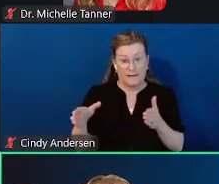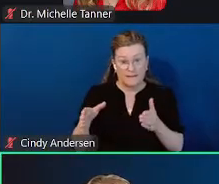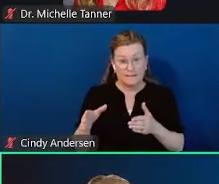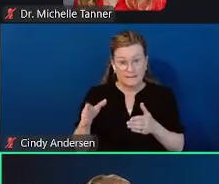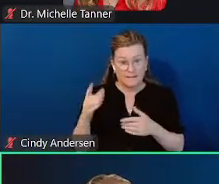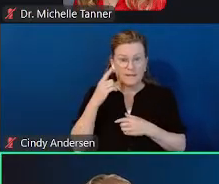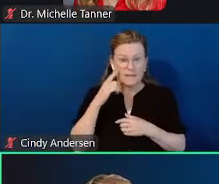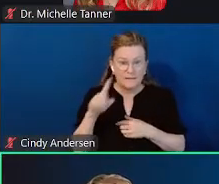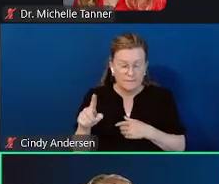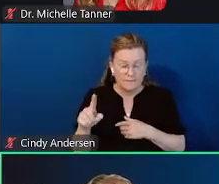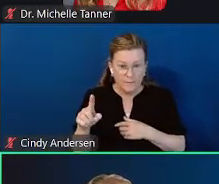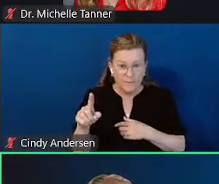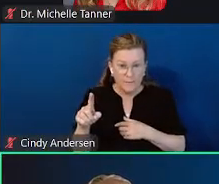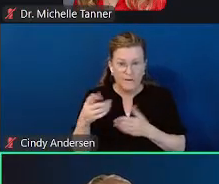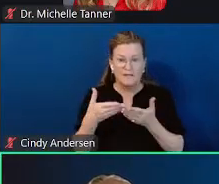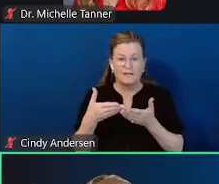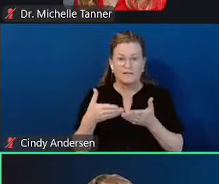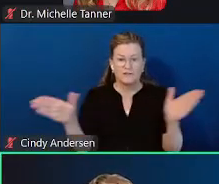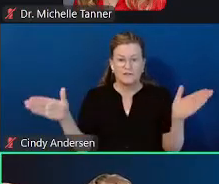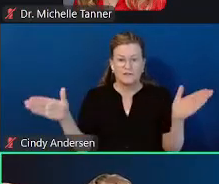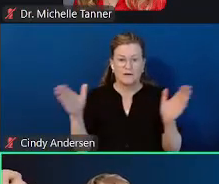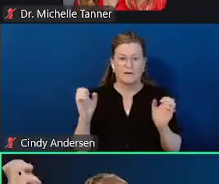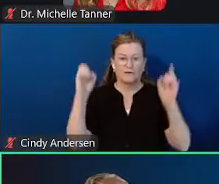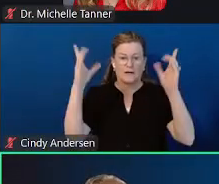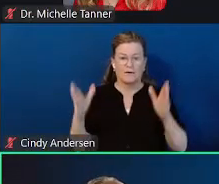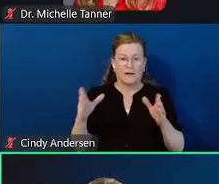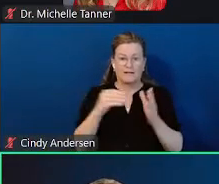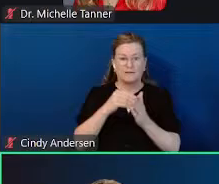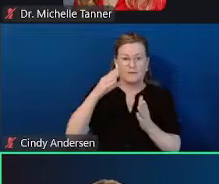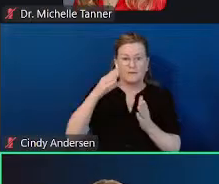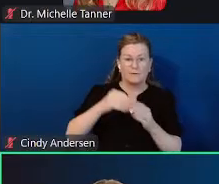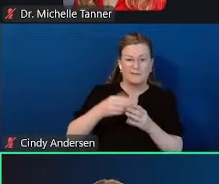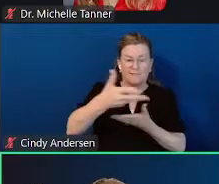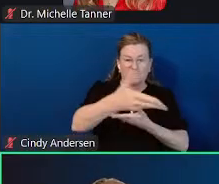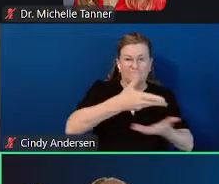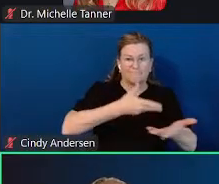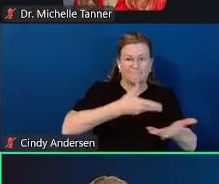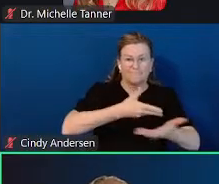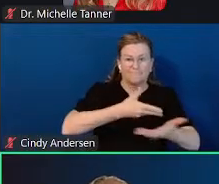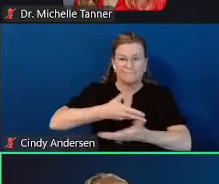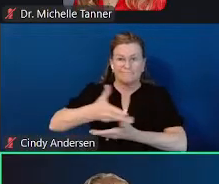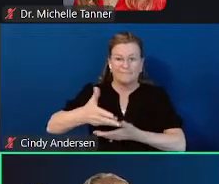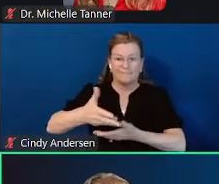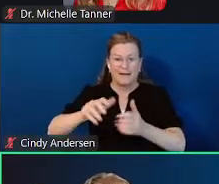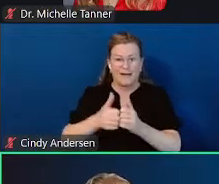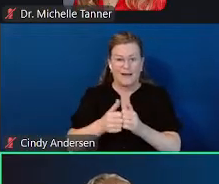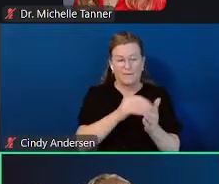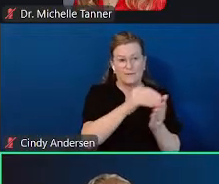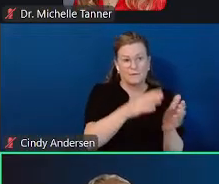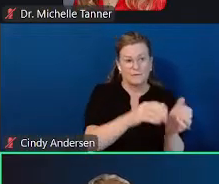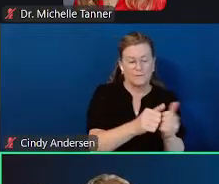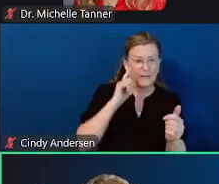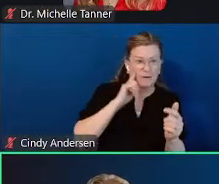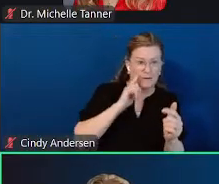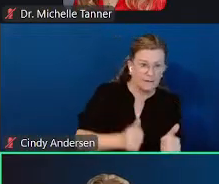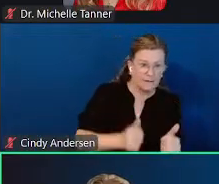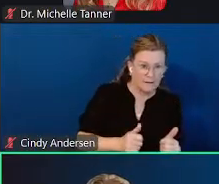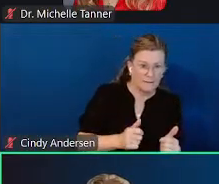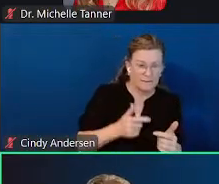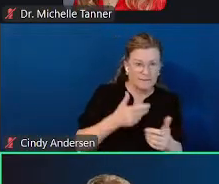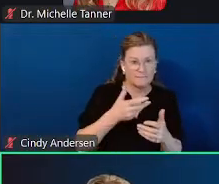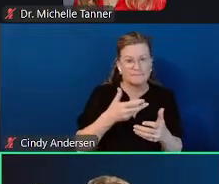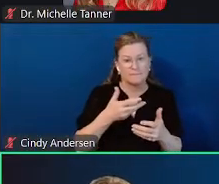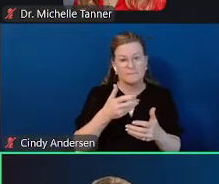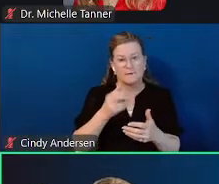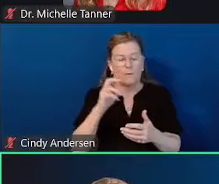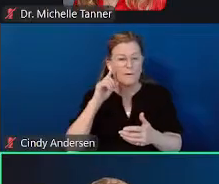for the general educator and students and the interaction between the student with hearing loss